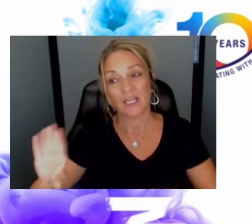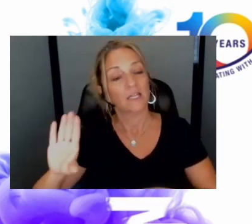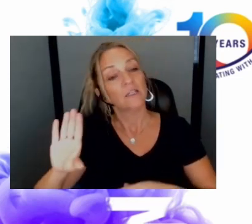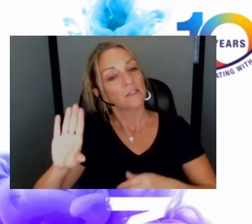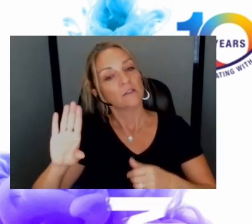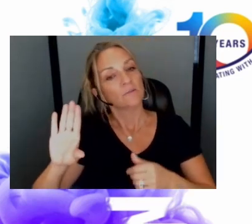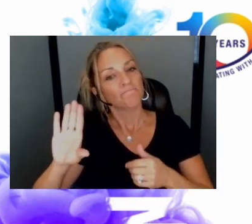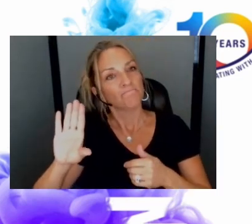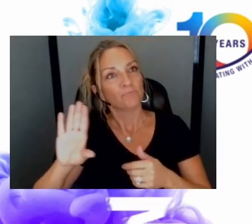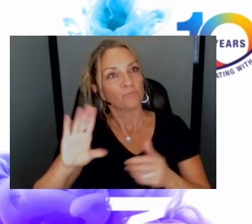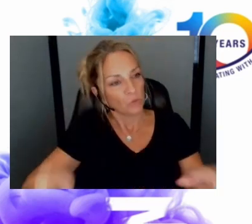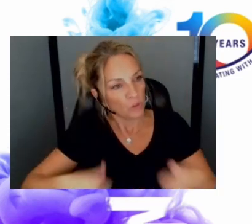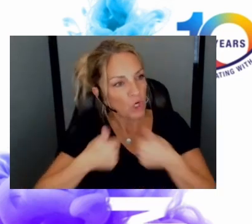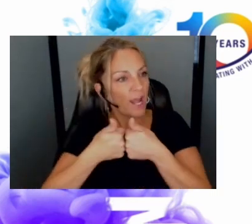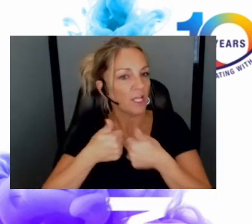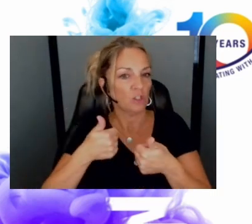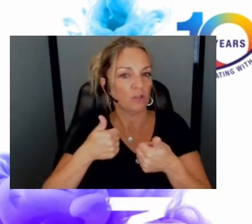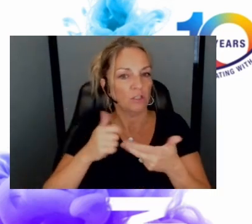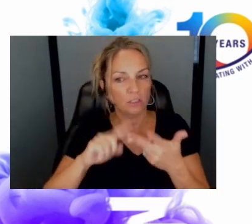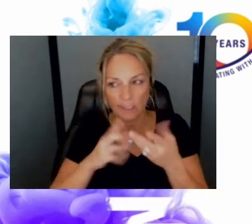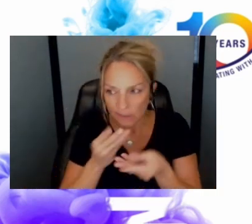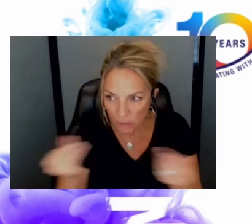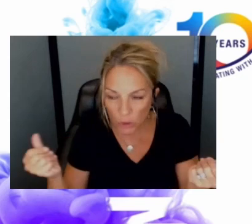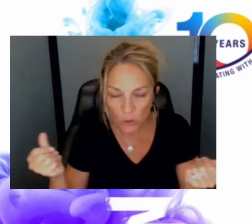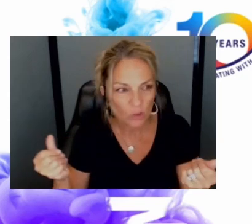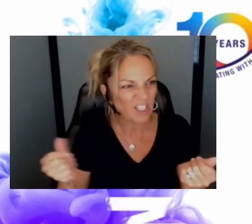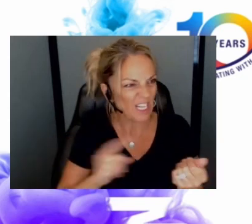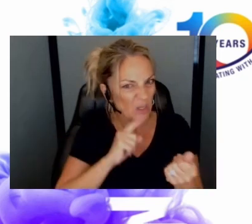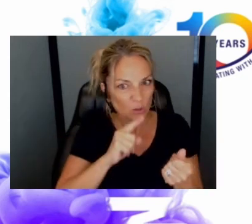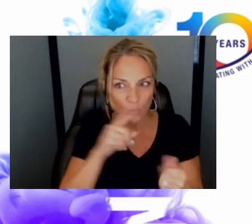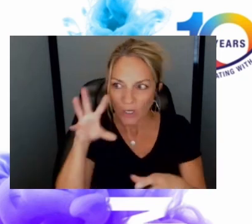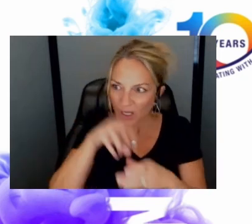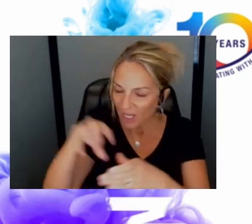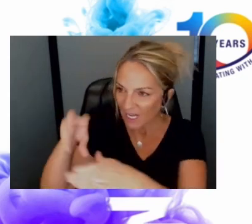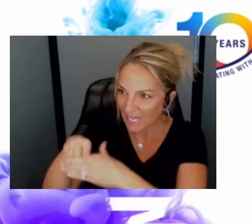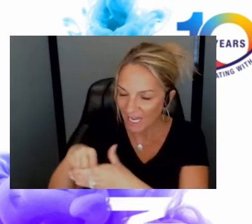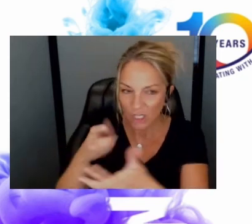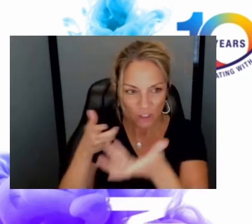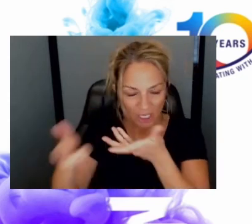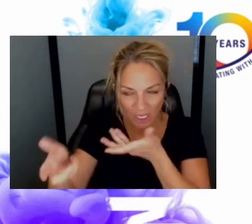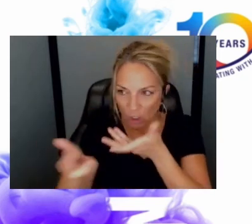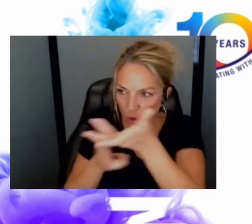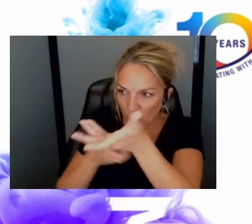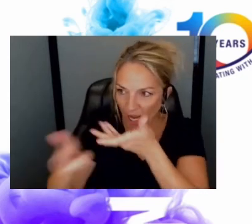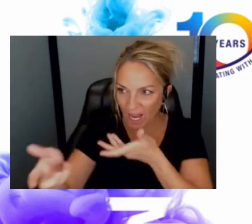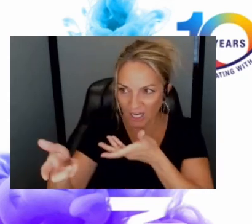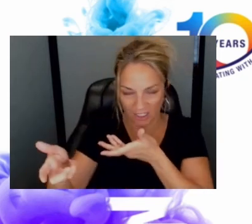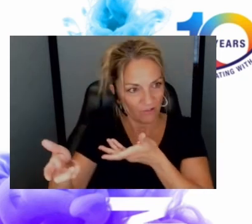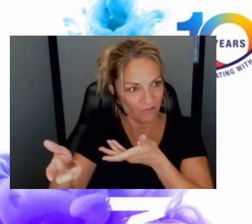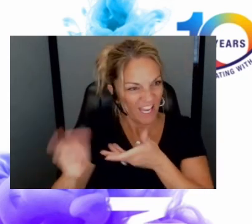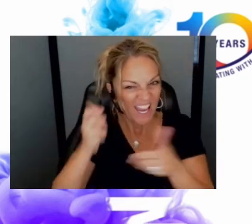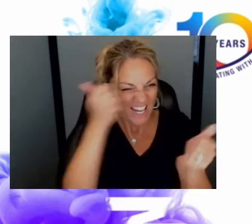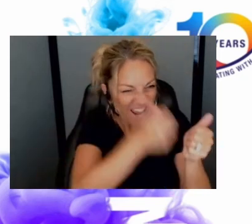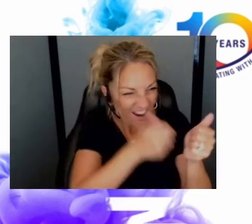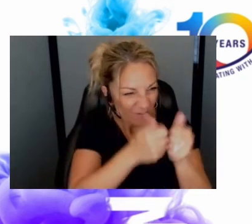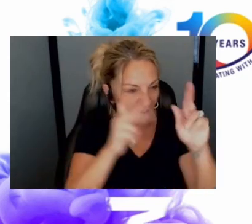challenges and solutions. And it was engaging and interactive and left an imprint on every single person who was there. So, it